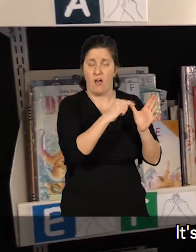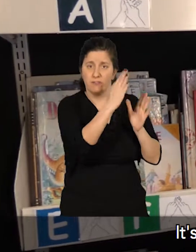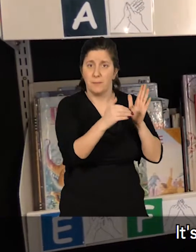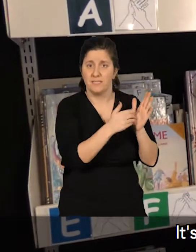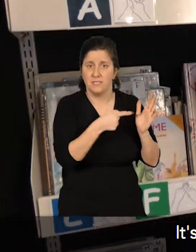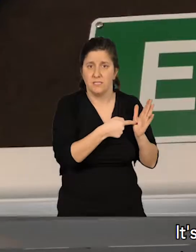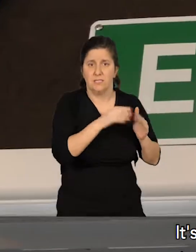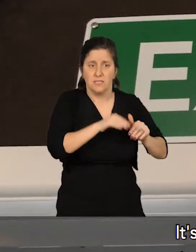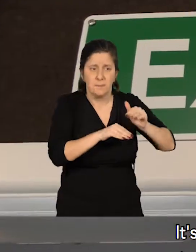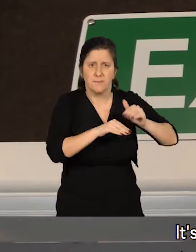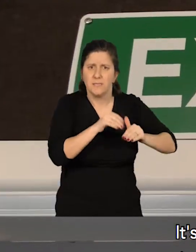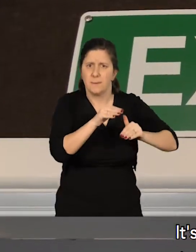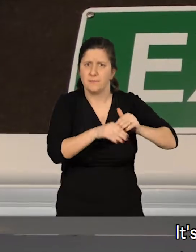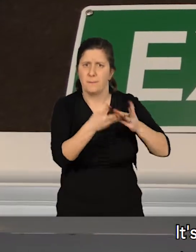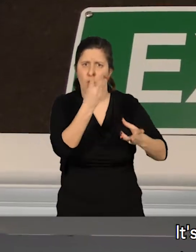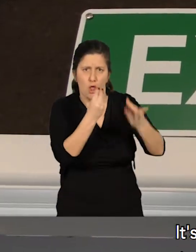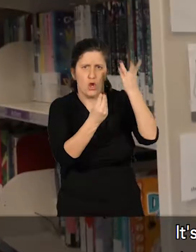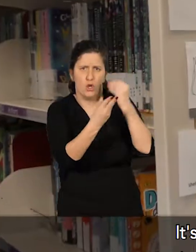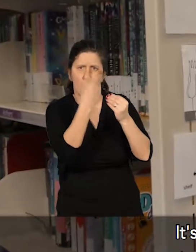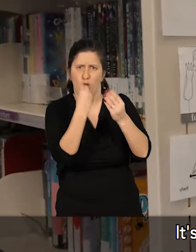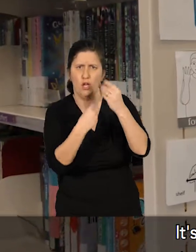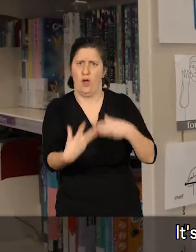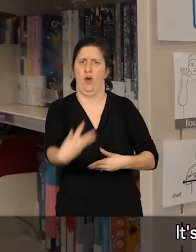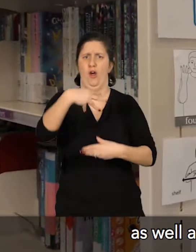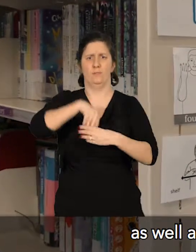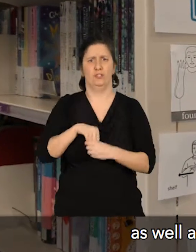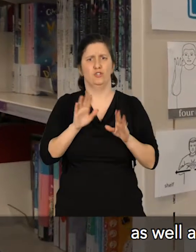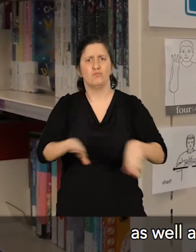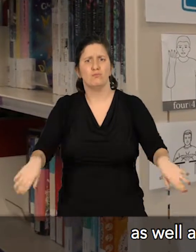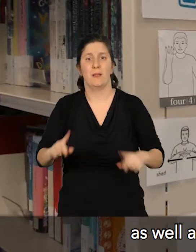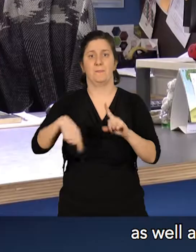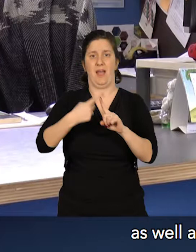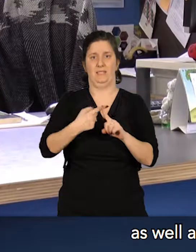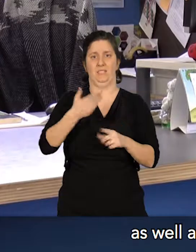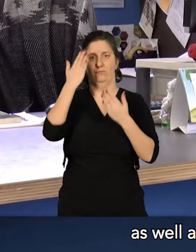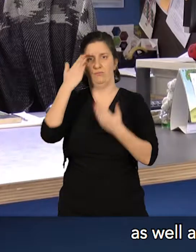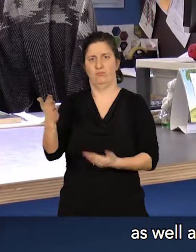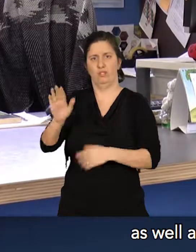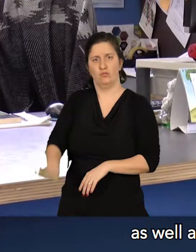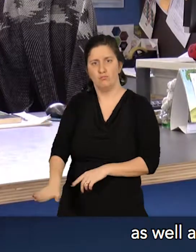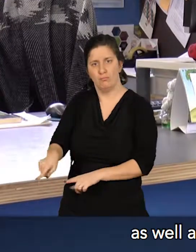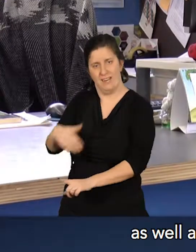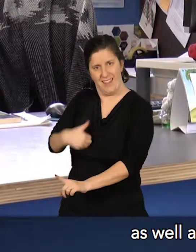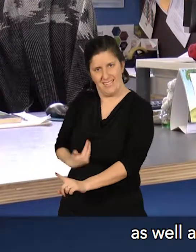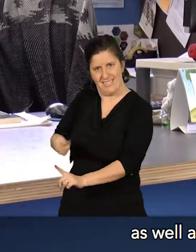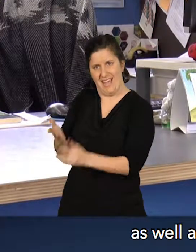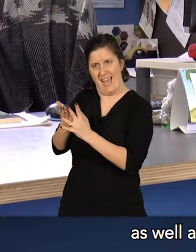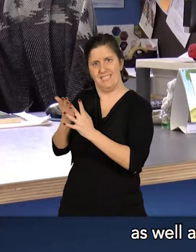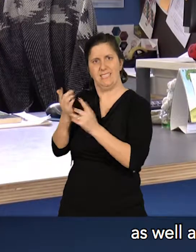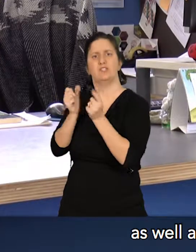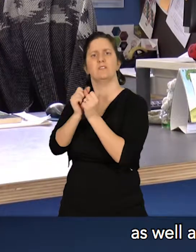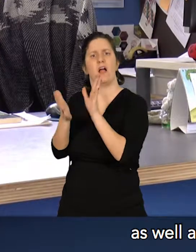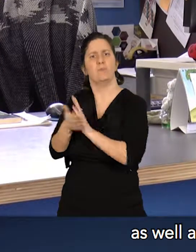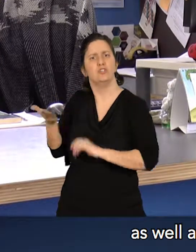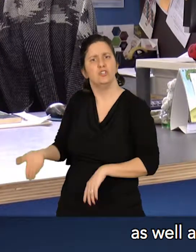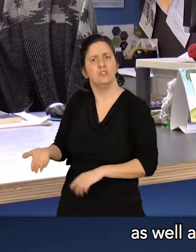it's very simple little steps that just incorporate it for all of the children as well as the child that needs the language as